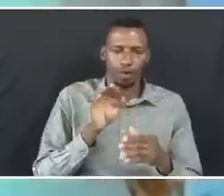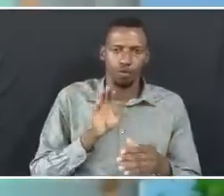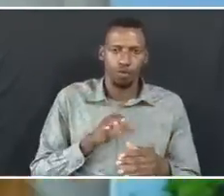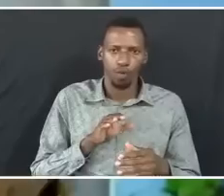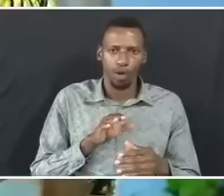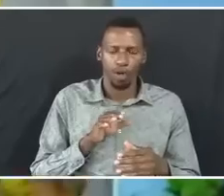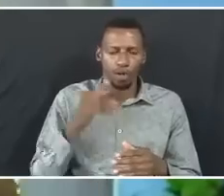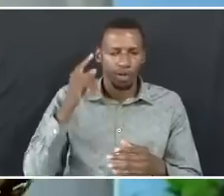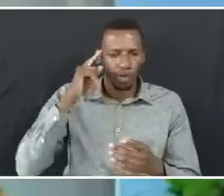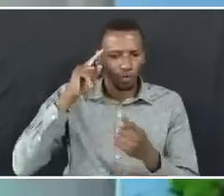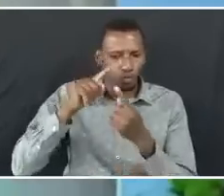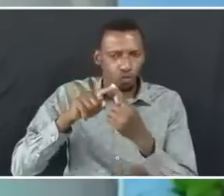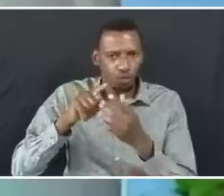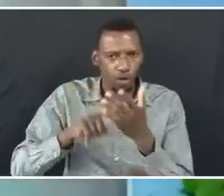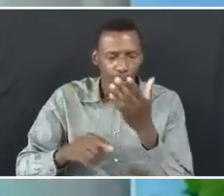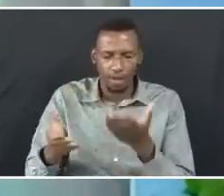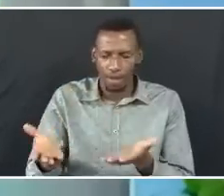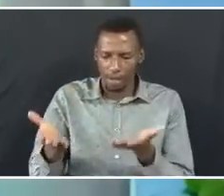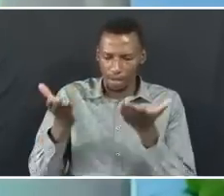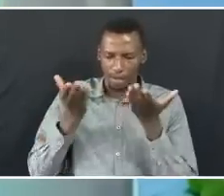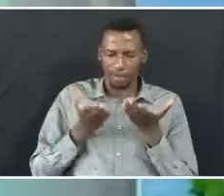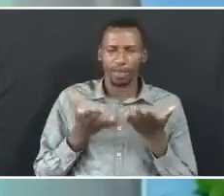she receives things.